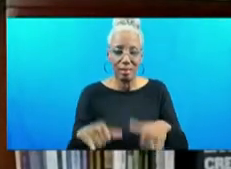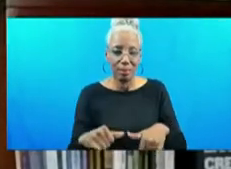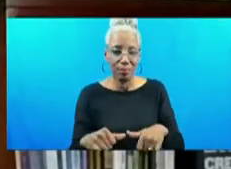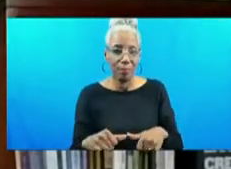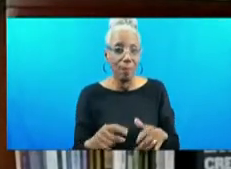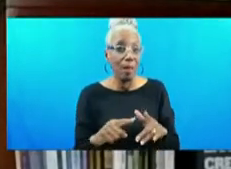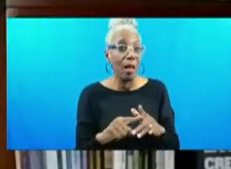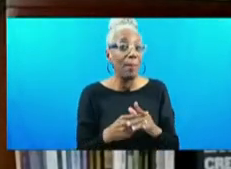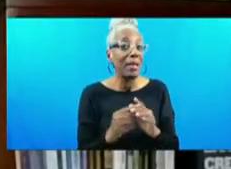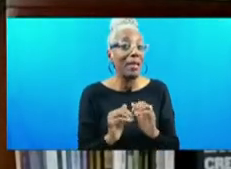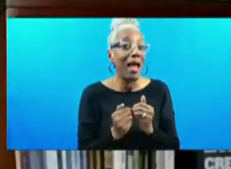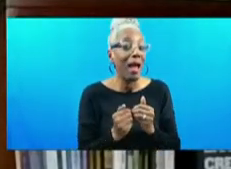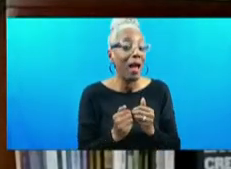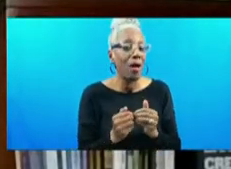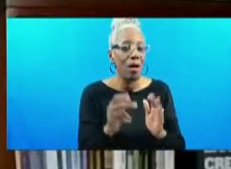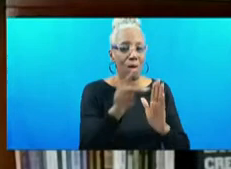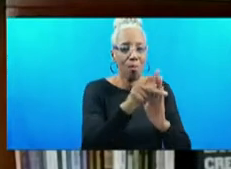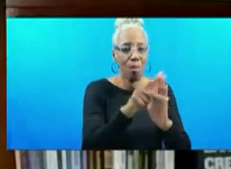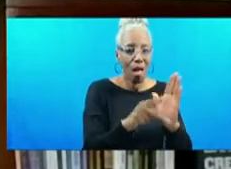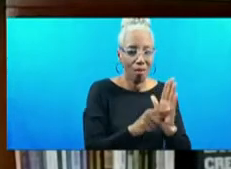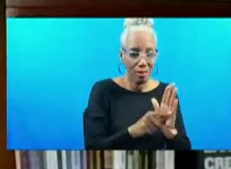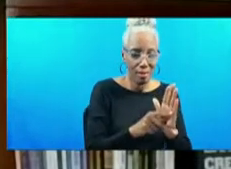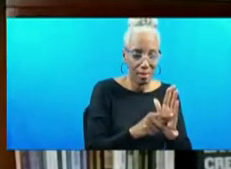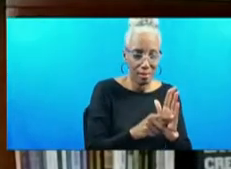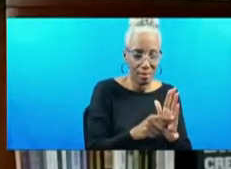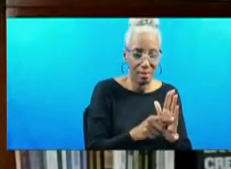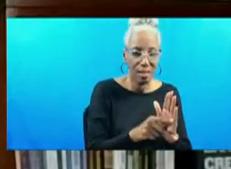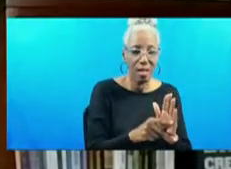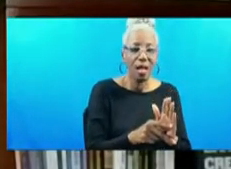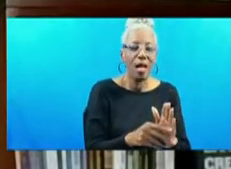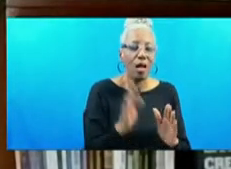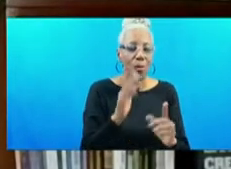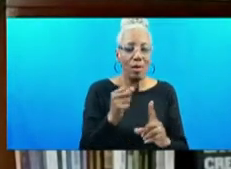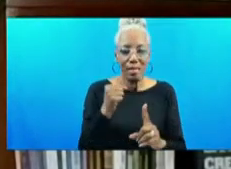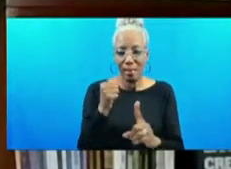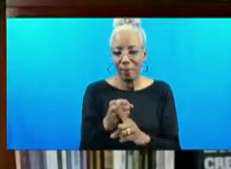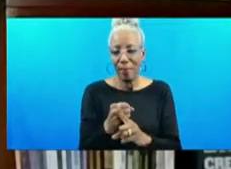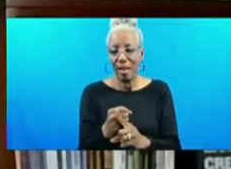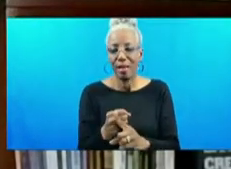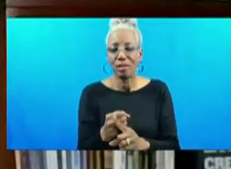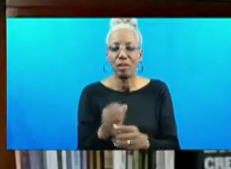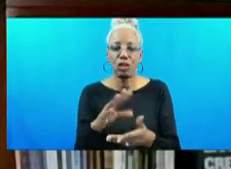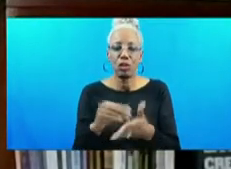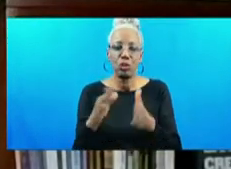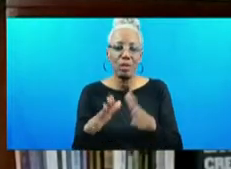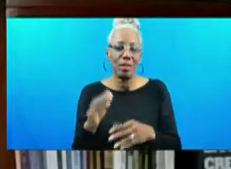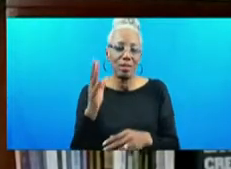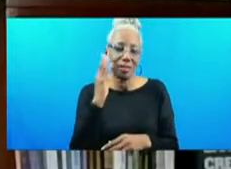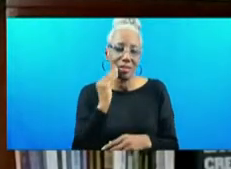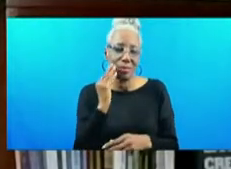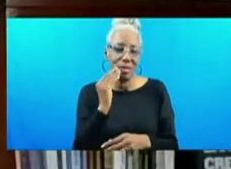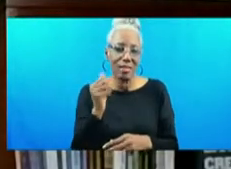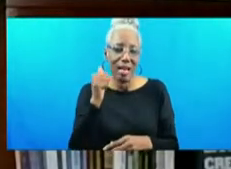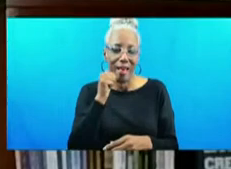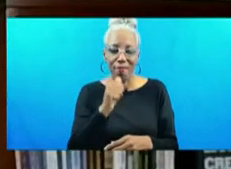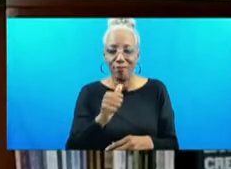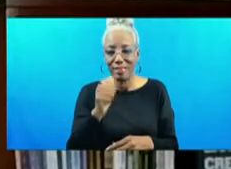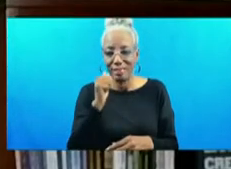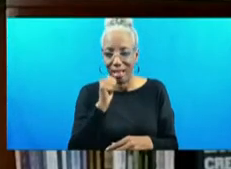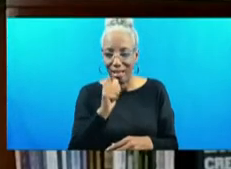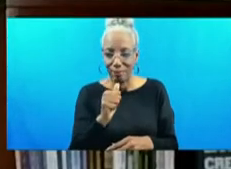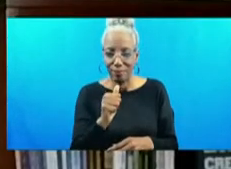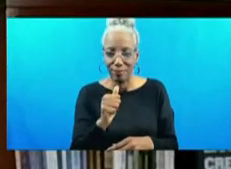that every single student has in the system every day. A committee has been meeting to ensure that we have the structures in place to